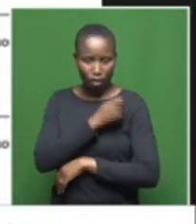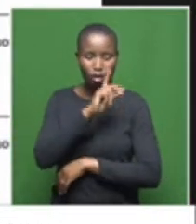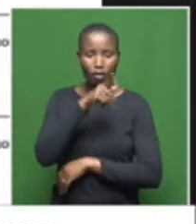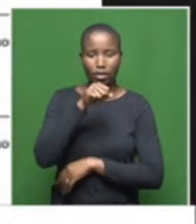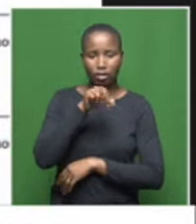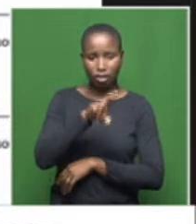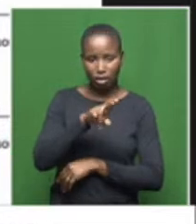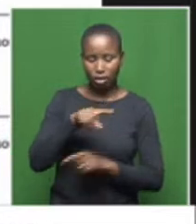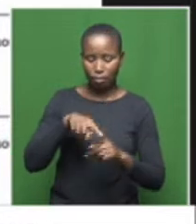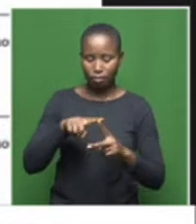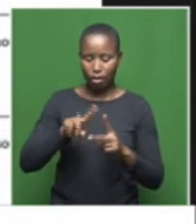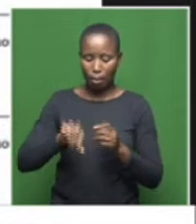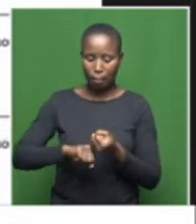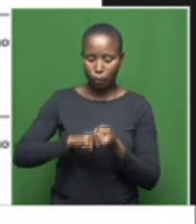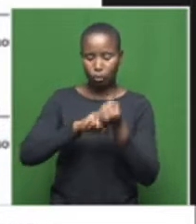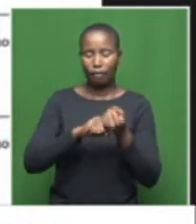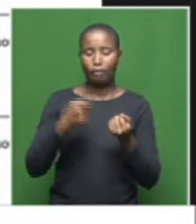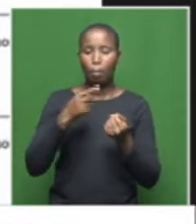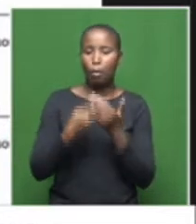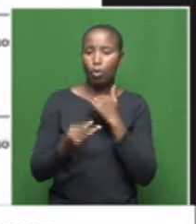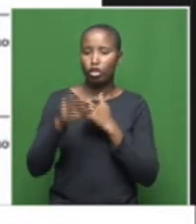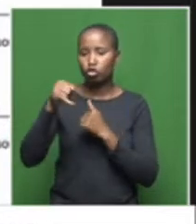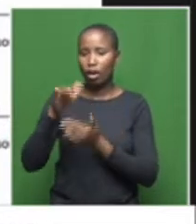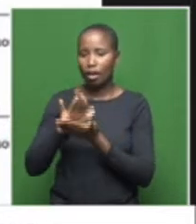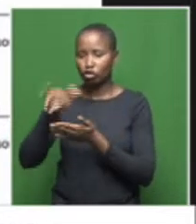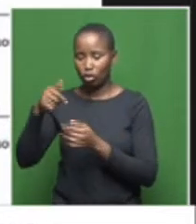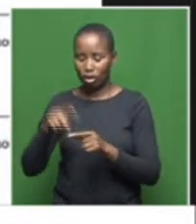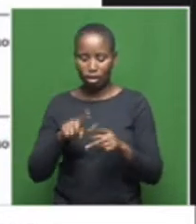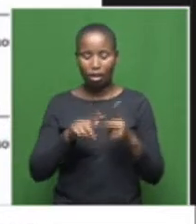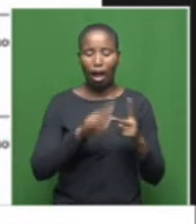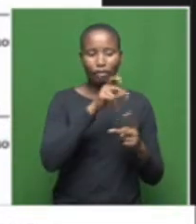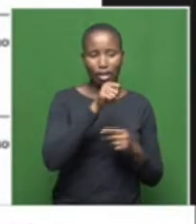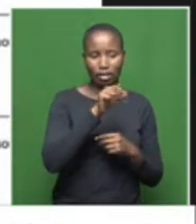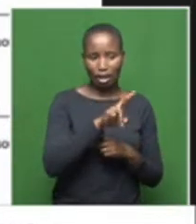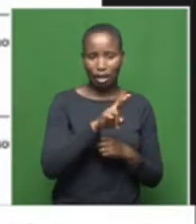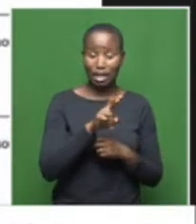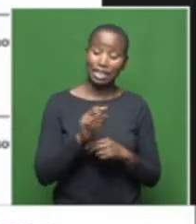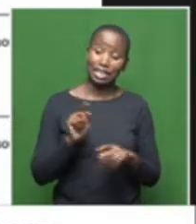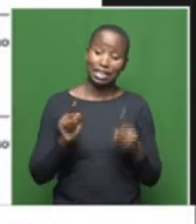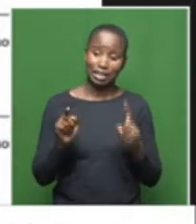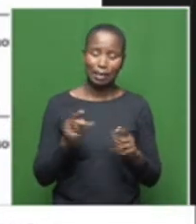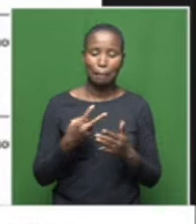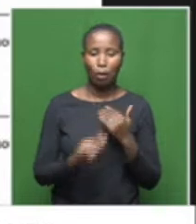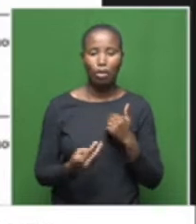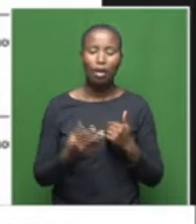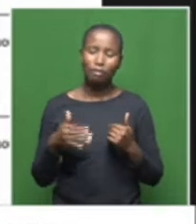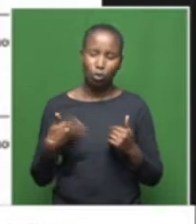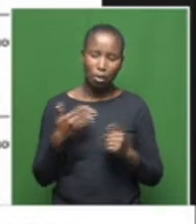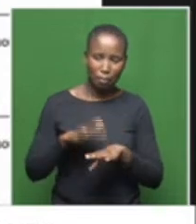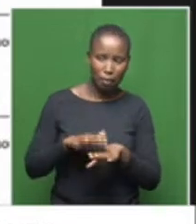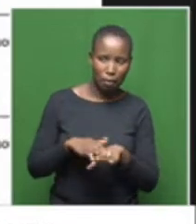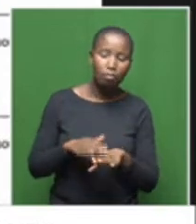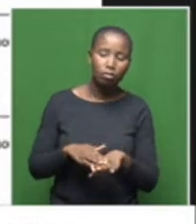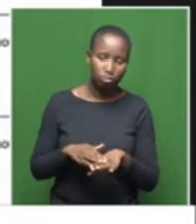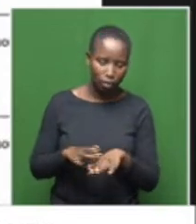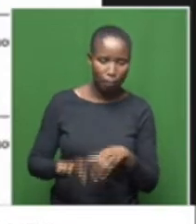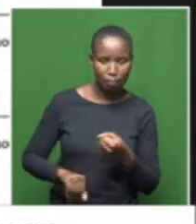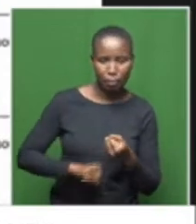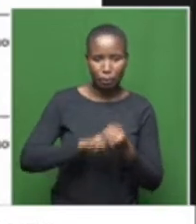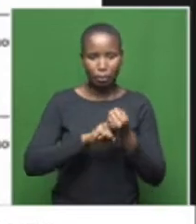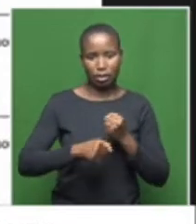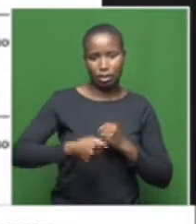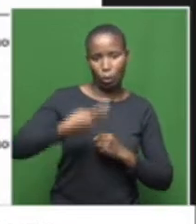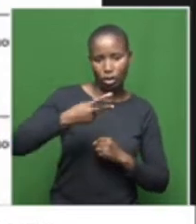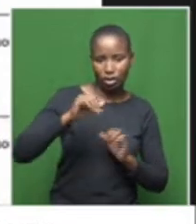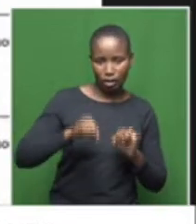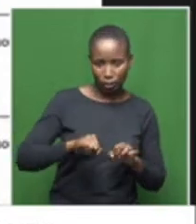boosters for both Pfizer and Johnson & Johnson have been brought closer due to the available capacity and also